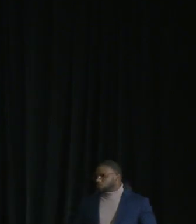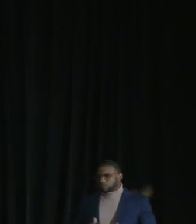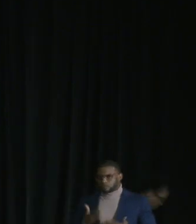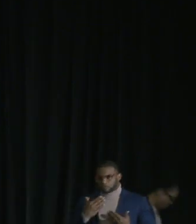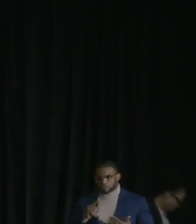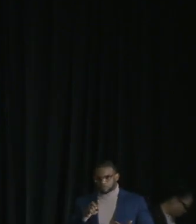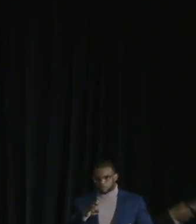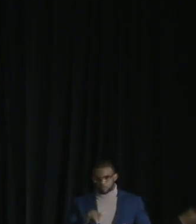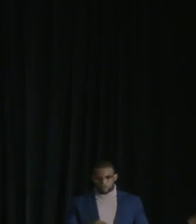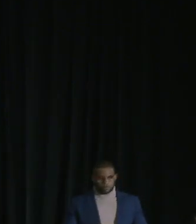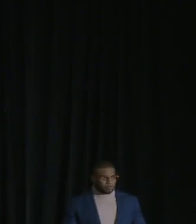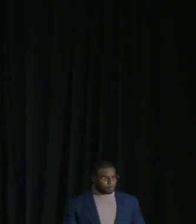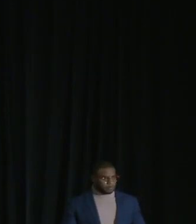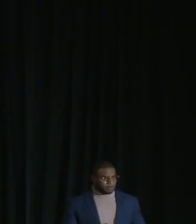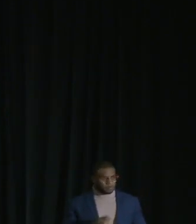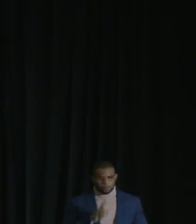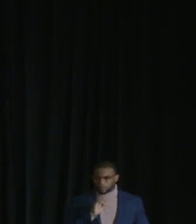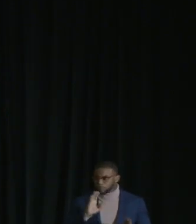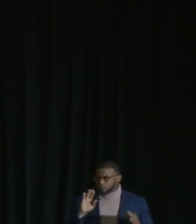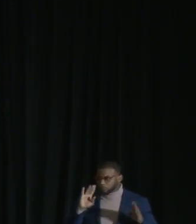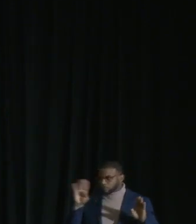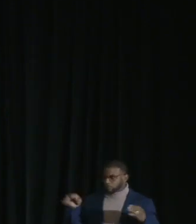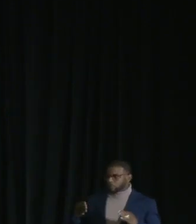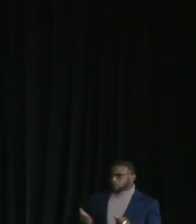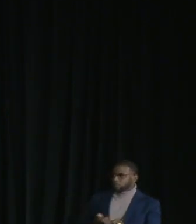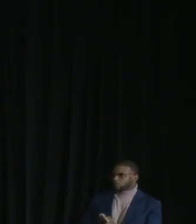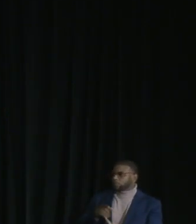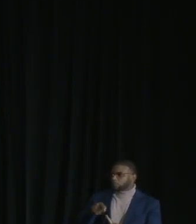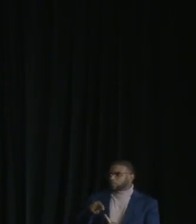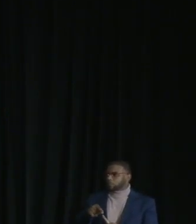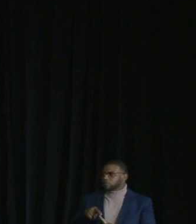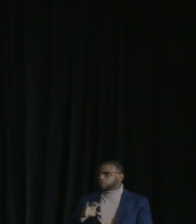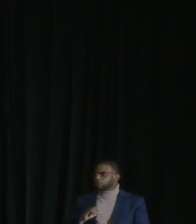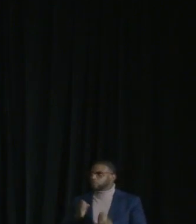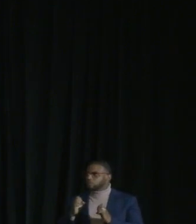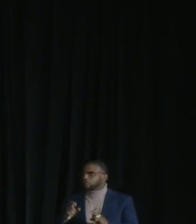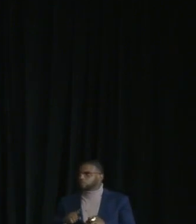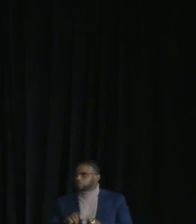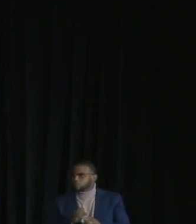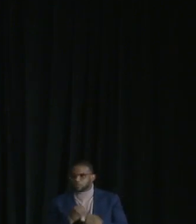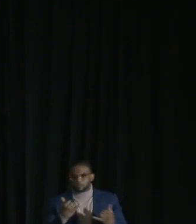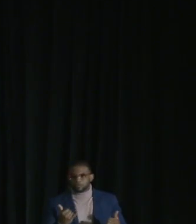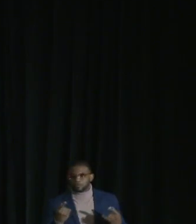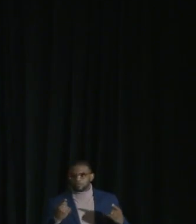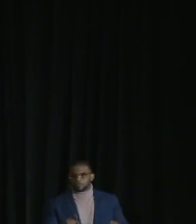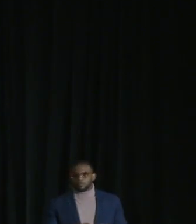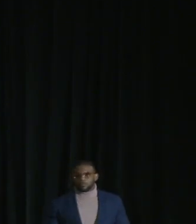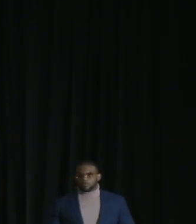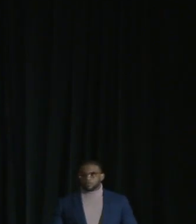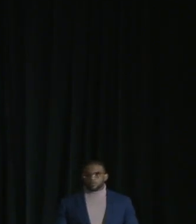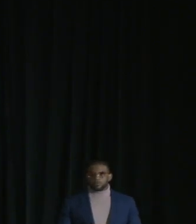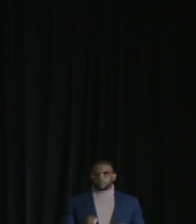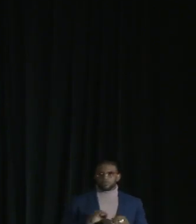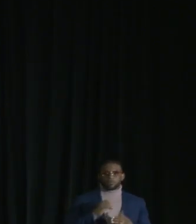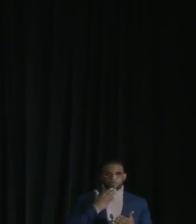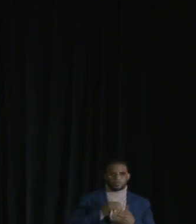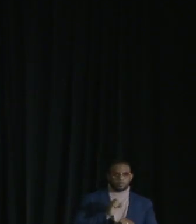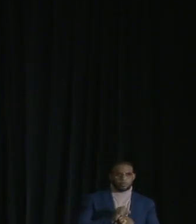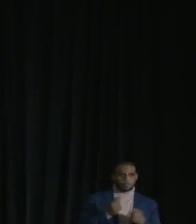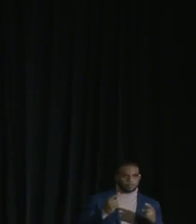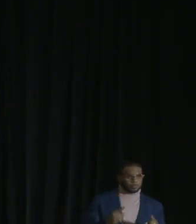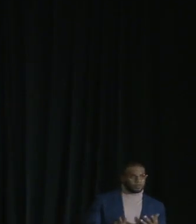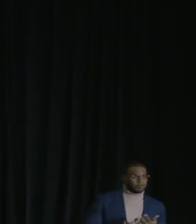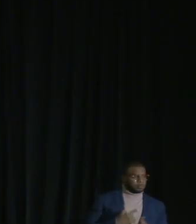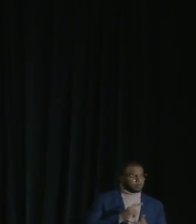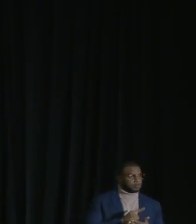Thanking Tracy, and she really has been a stalwart in our efforts to make today happen and more of our good works happen throughout